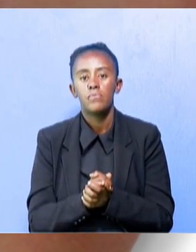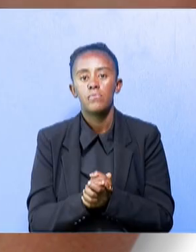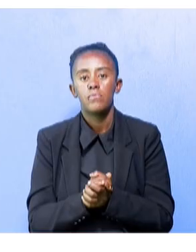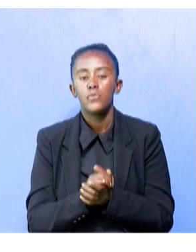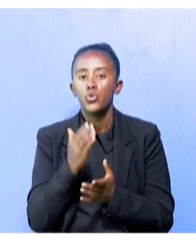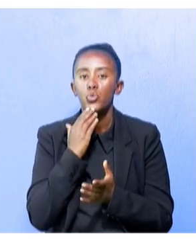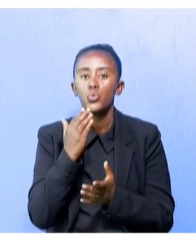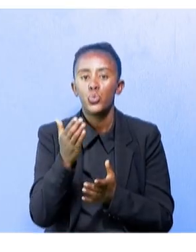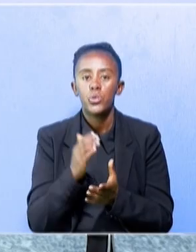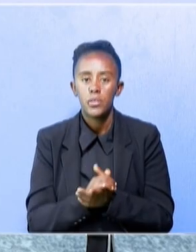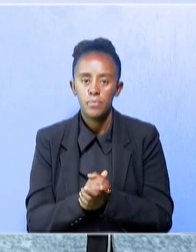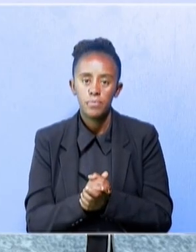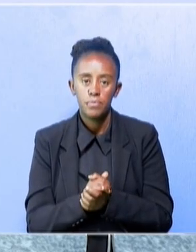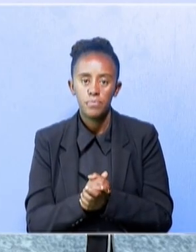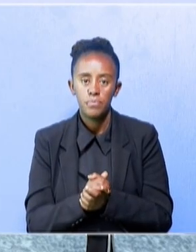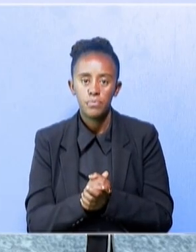Good.